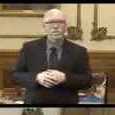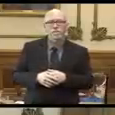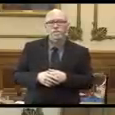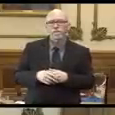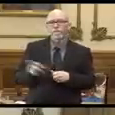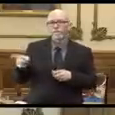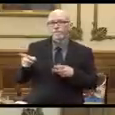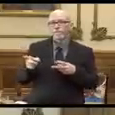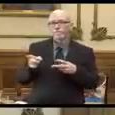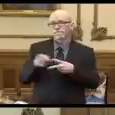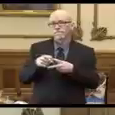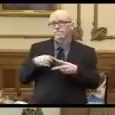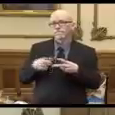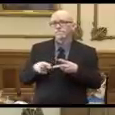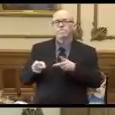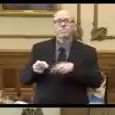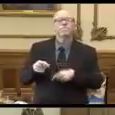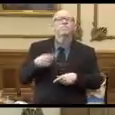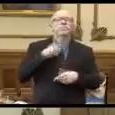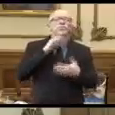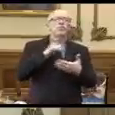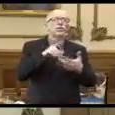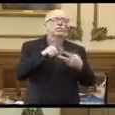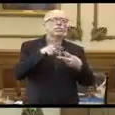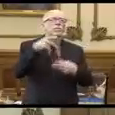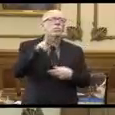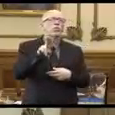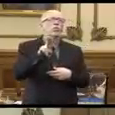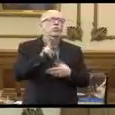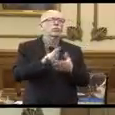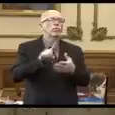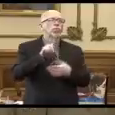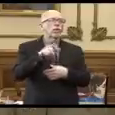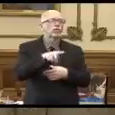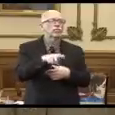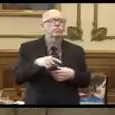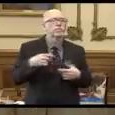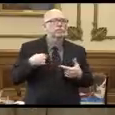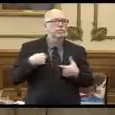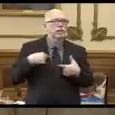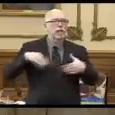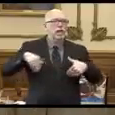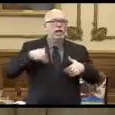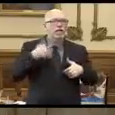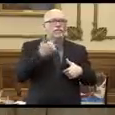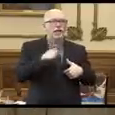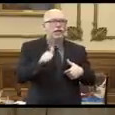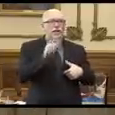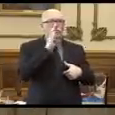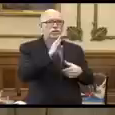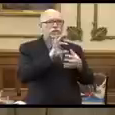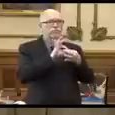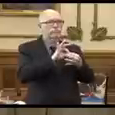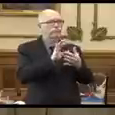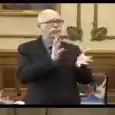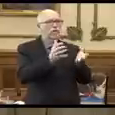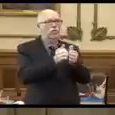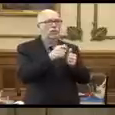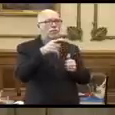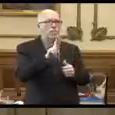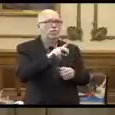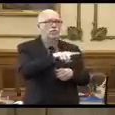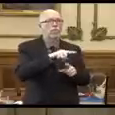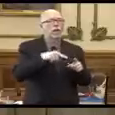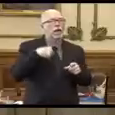second. So I'll address the Purdue University question. I have not had any direct conversations with Purdue University, but I do